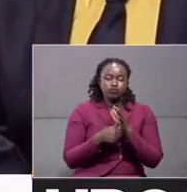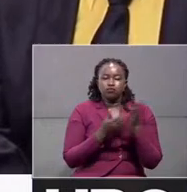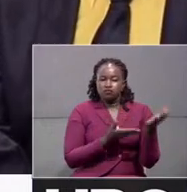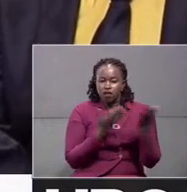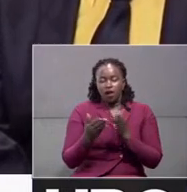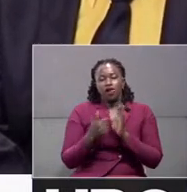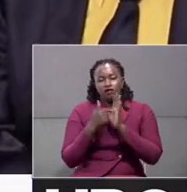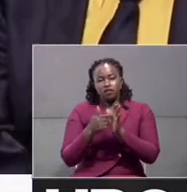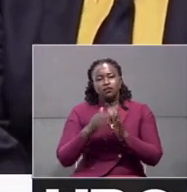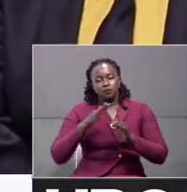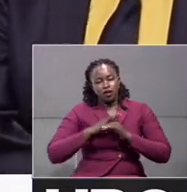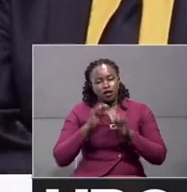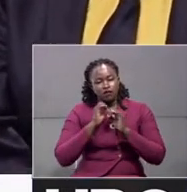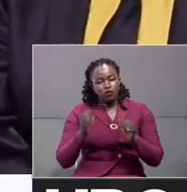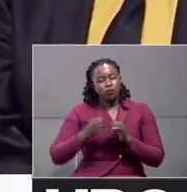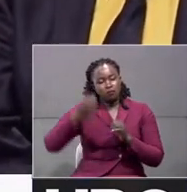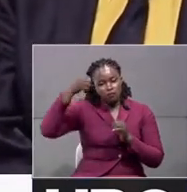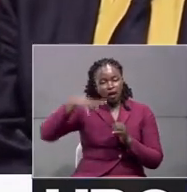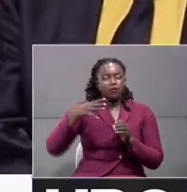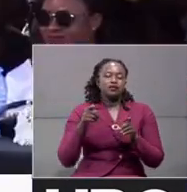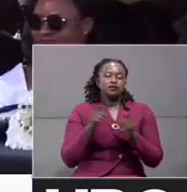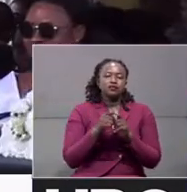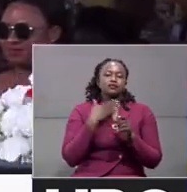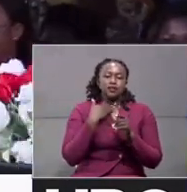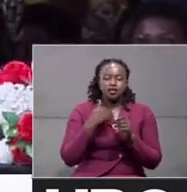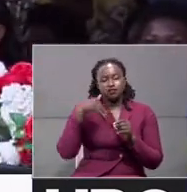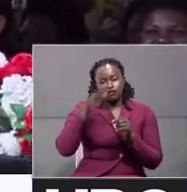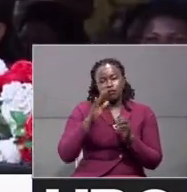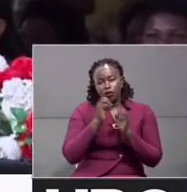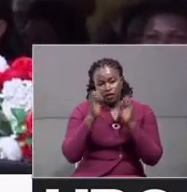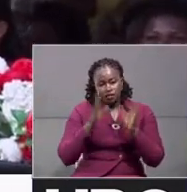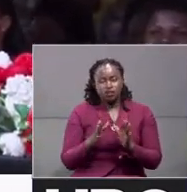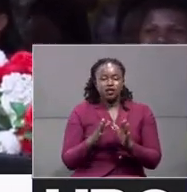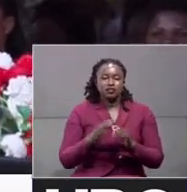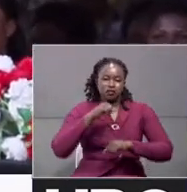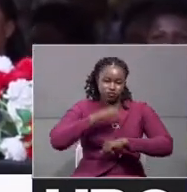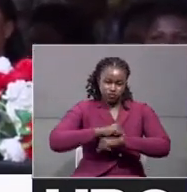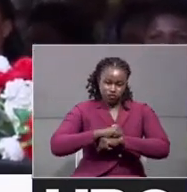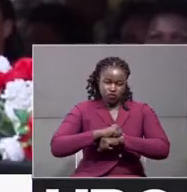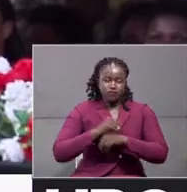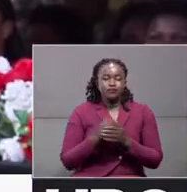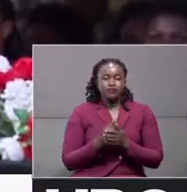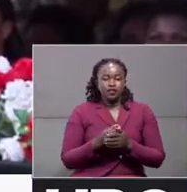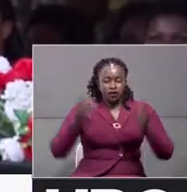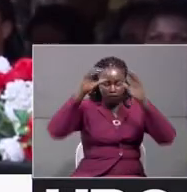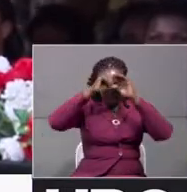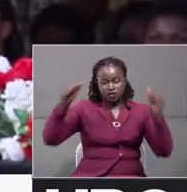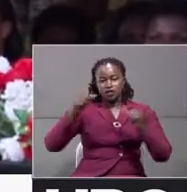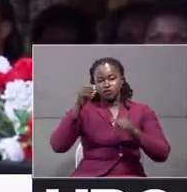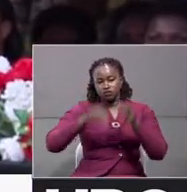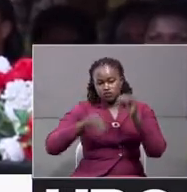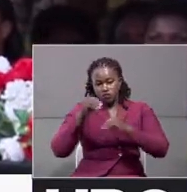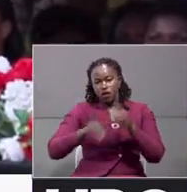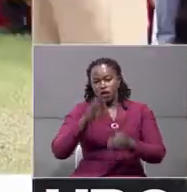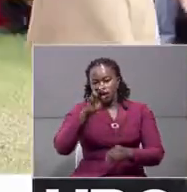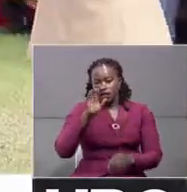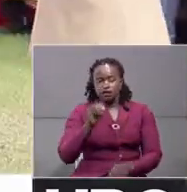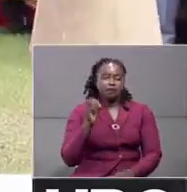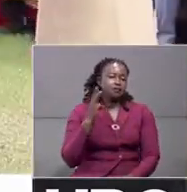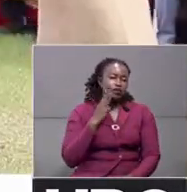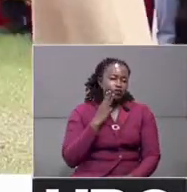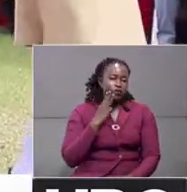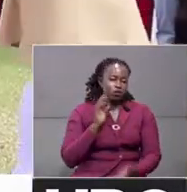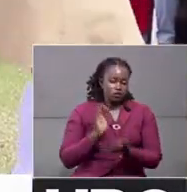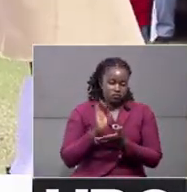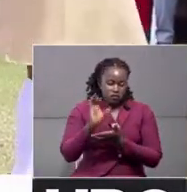as inadequate power supply and the need for more teachers at the school. The president contributed 80 million shillings cash towards